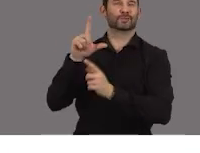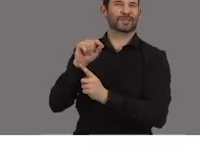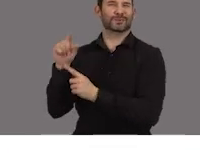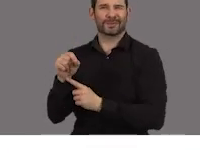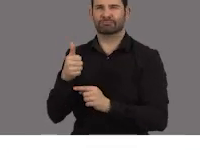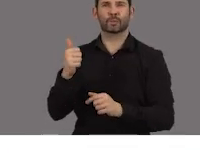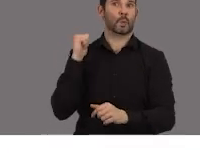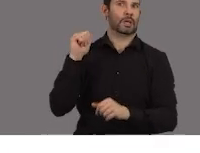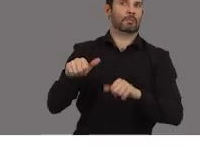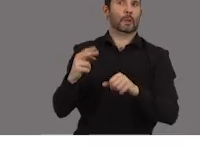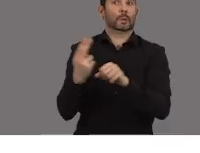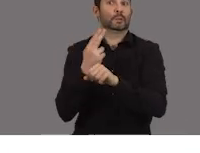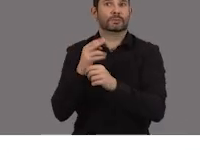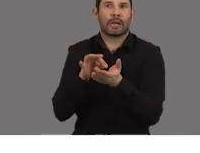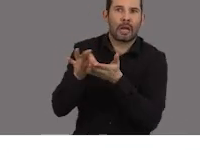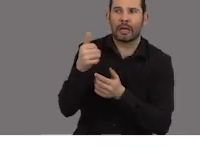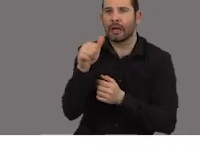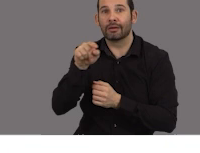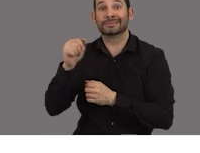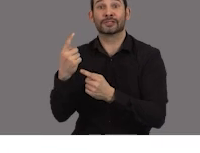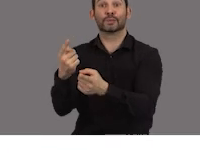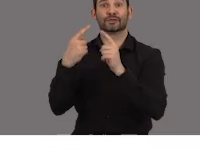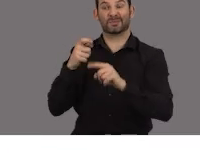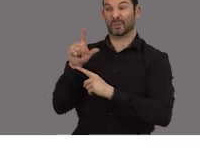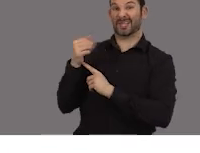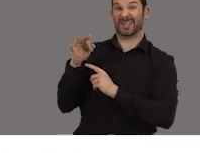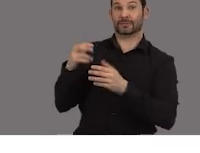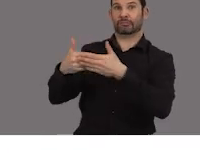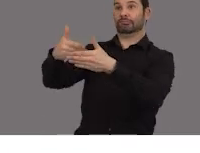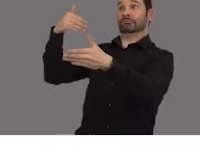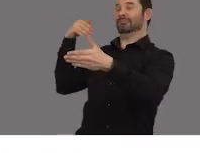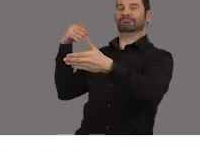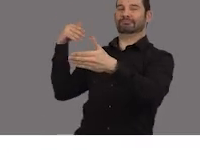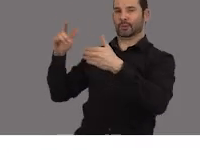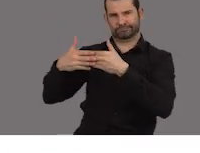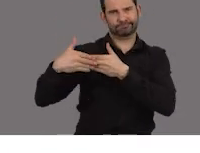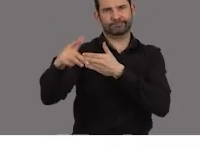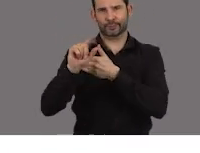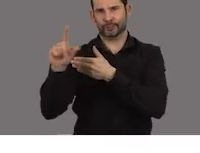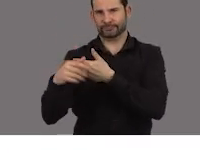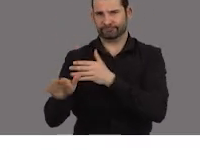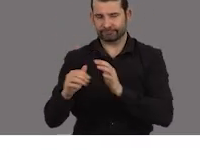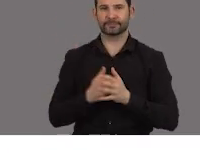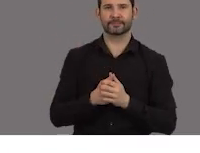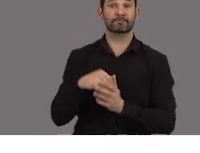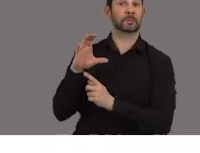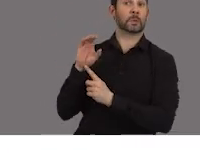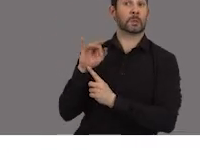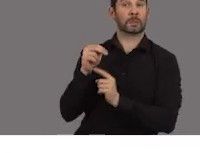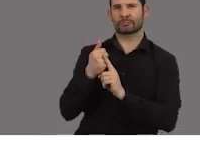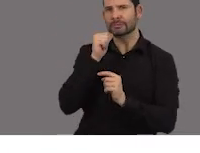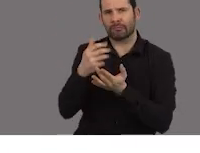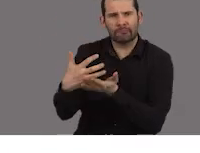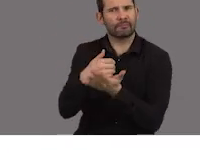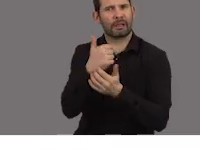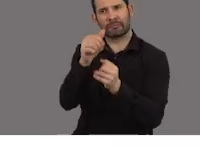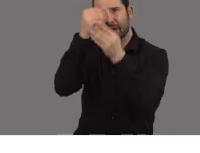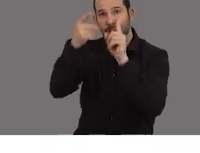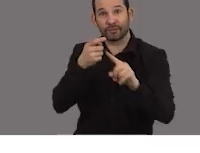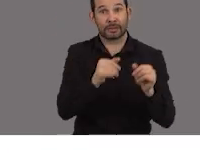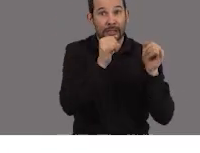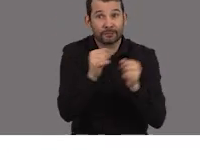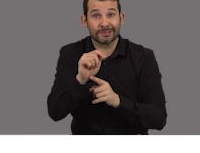won't be able to use it to count tax returns from 2019 or earlier. The coin doesn't collect any information